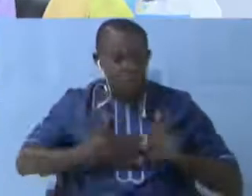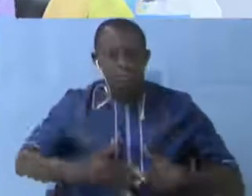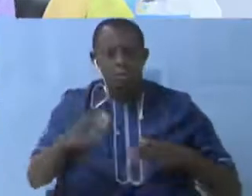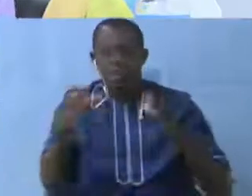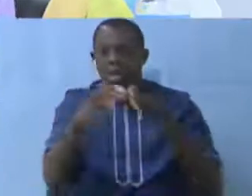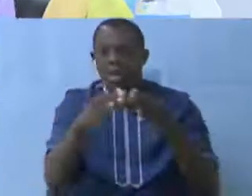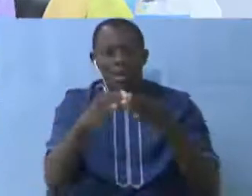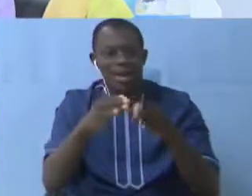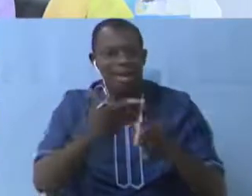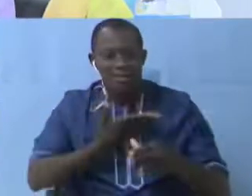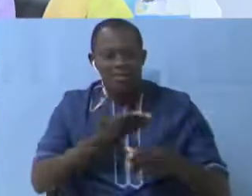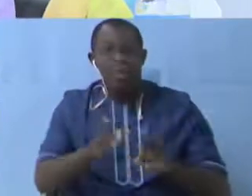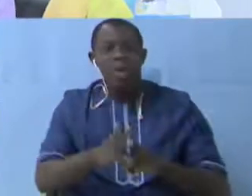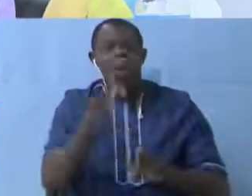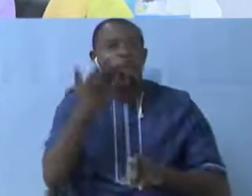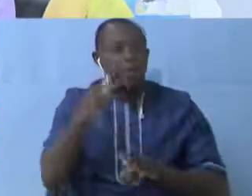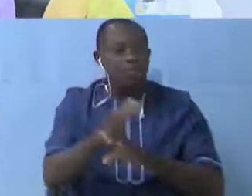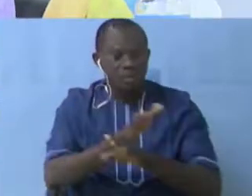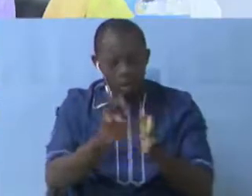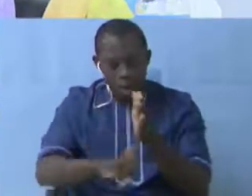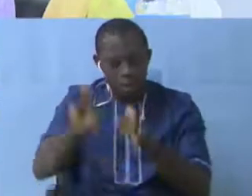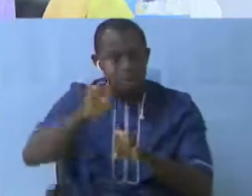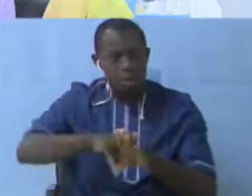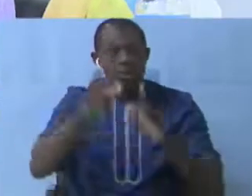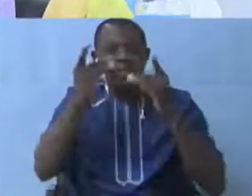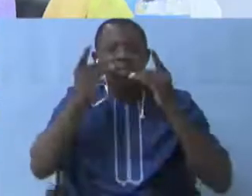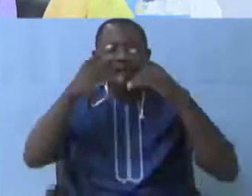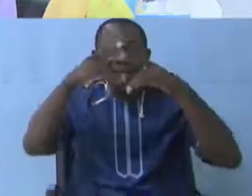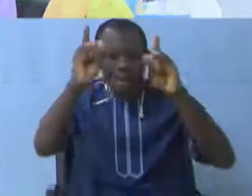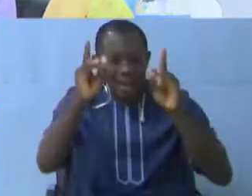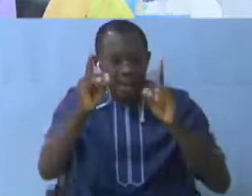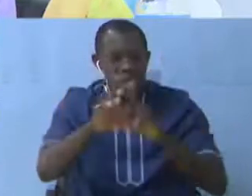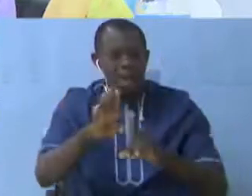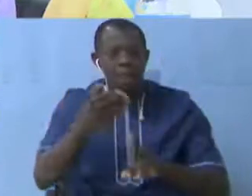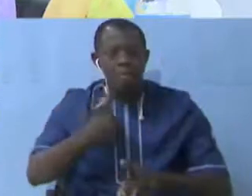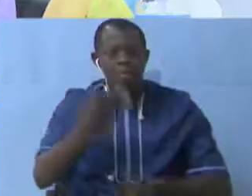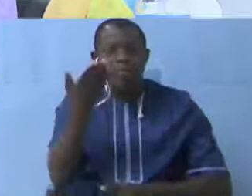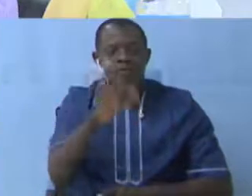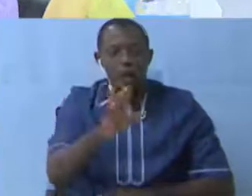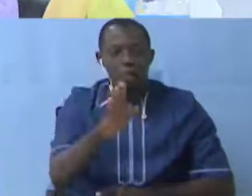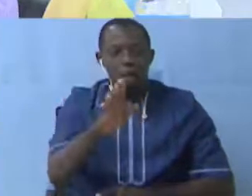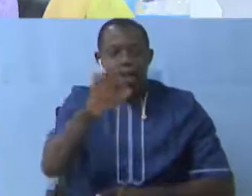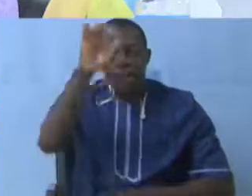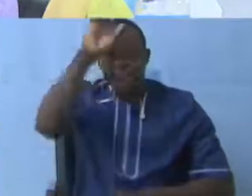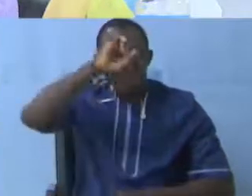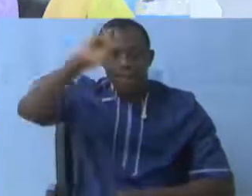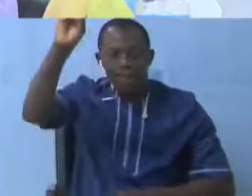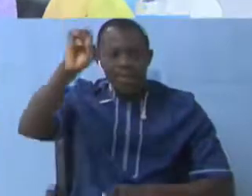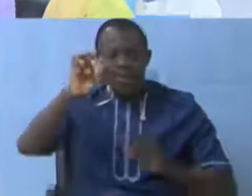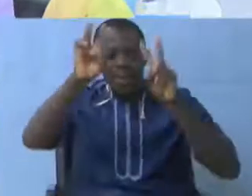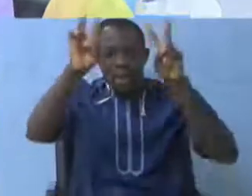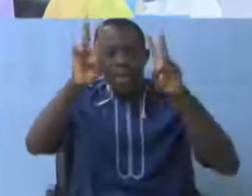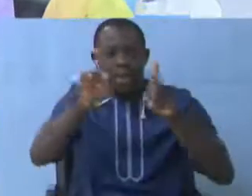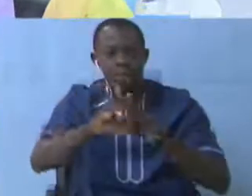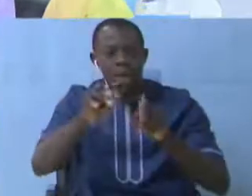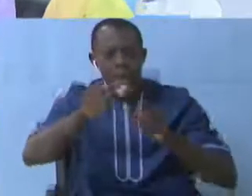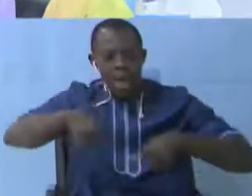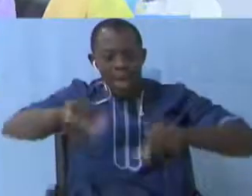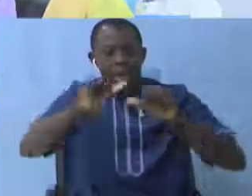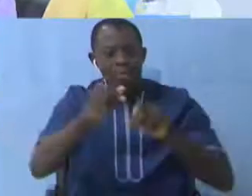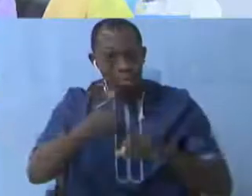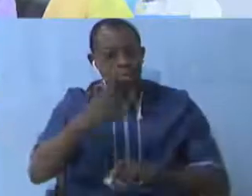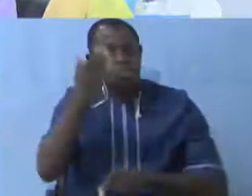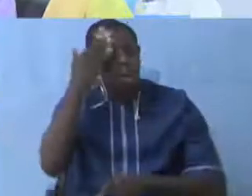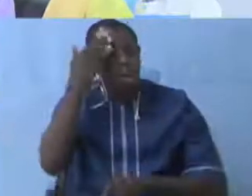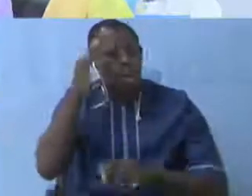And when the results were declared, even people from President Jammeh's camp, I've known many of them, I've